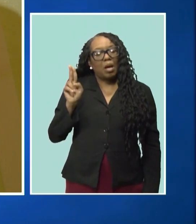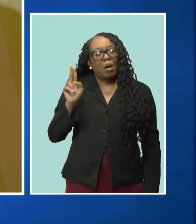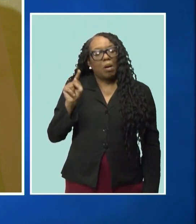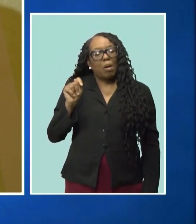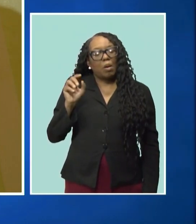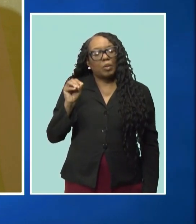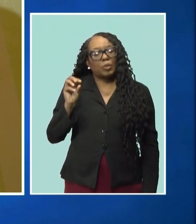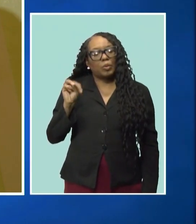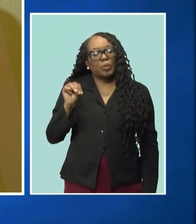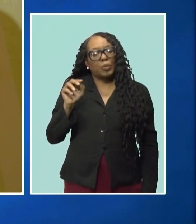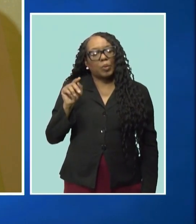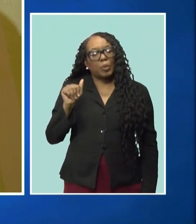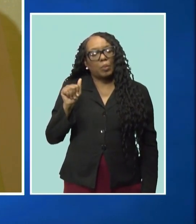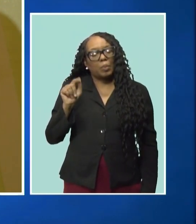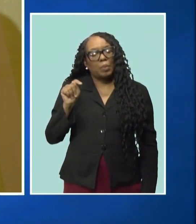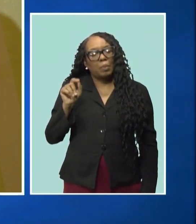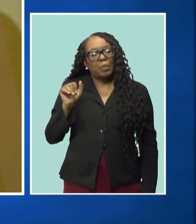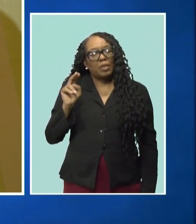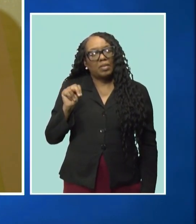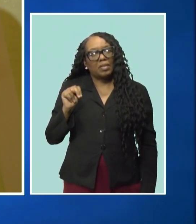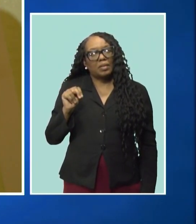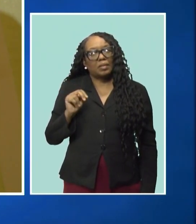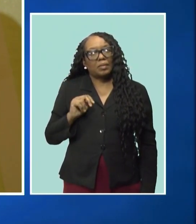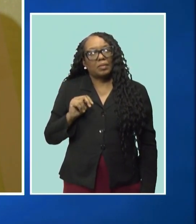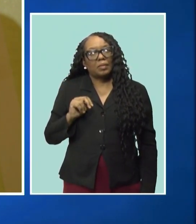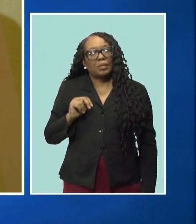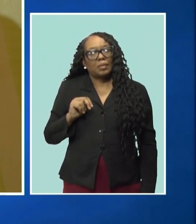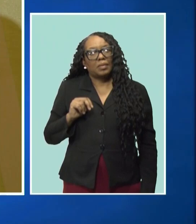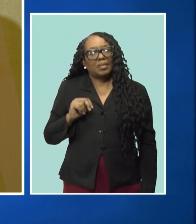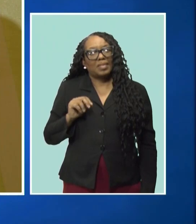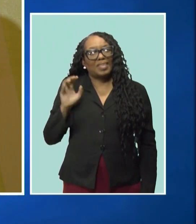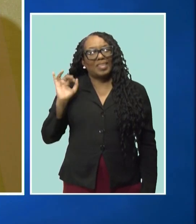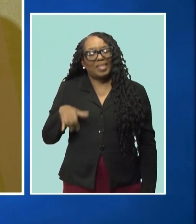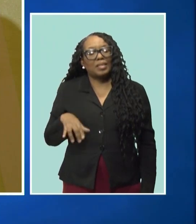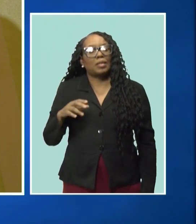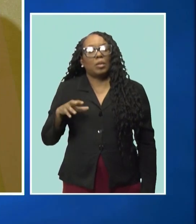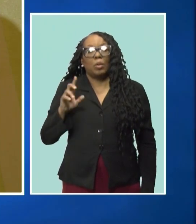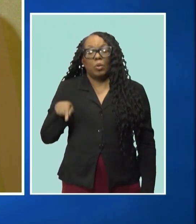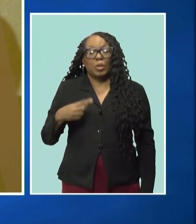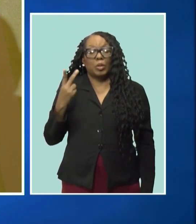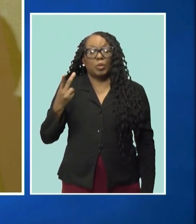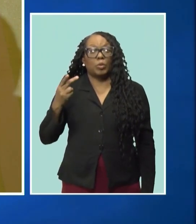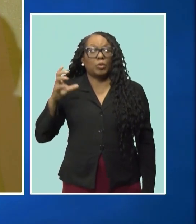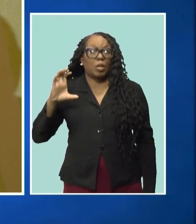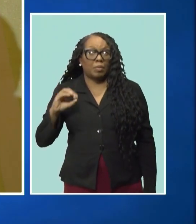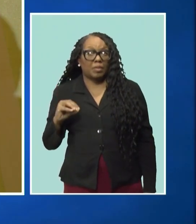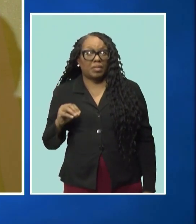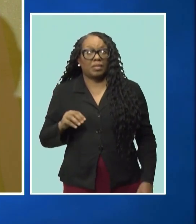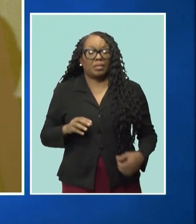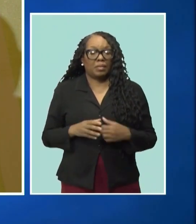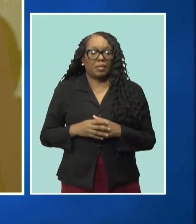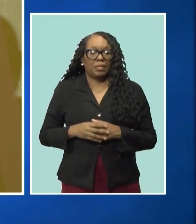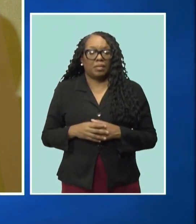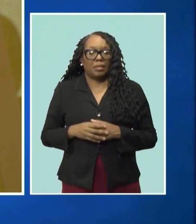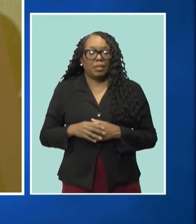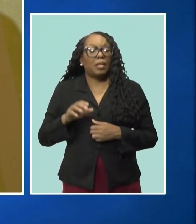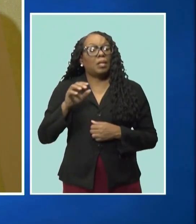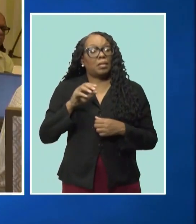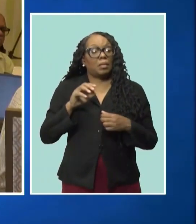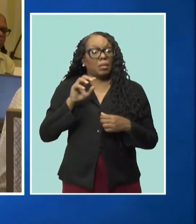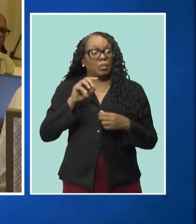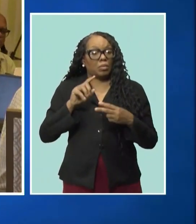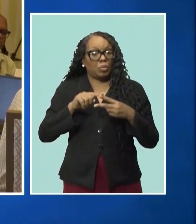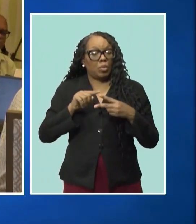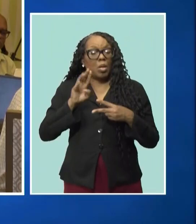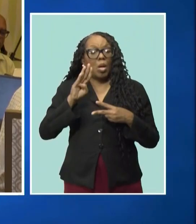not owned by Barbadians. Ambev, which owns banks, and Pine Hill Dairy. No other